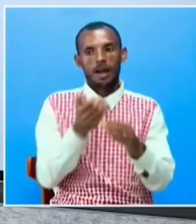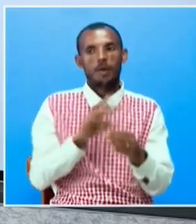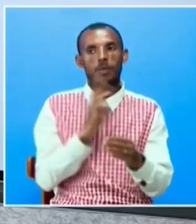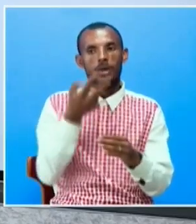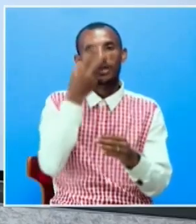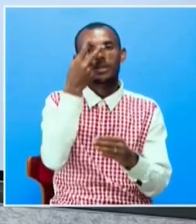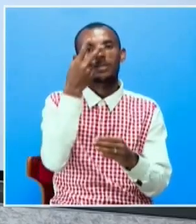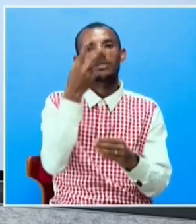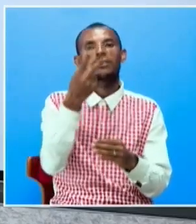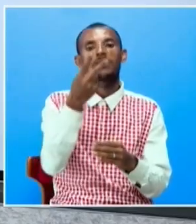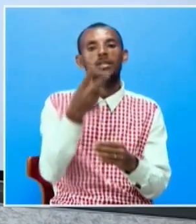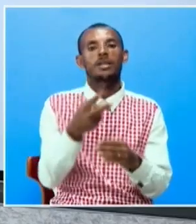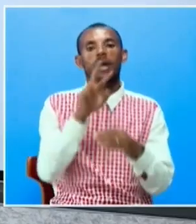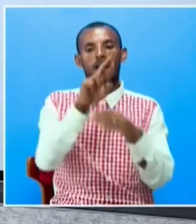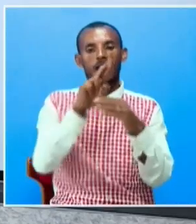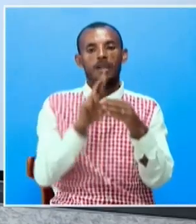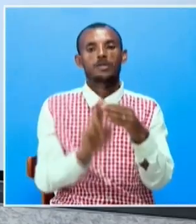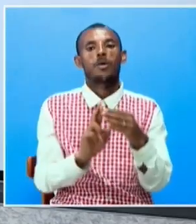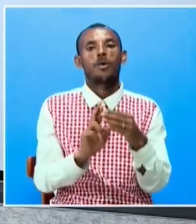said, ratio